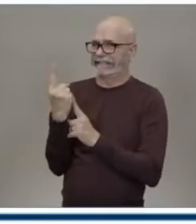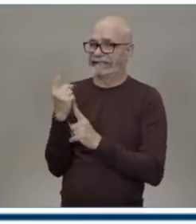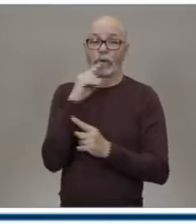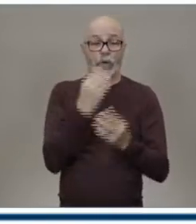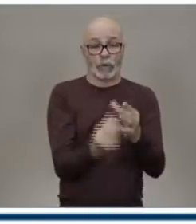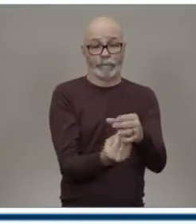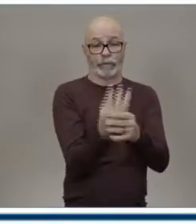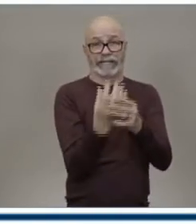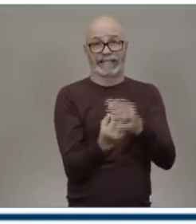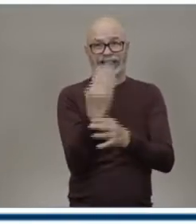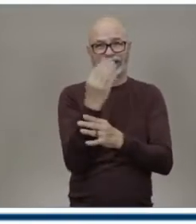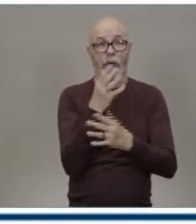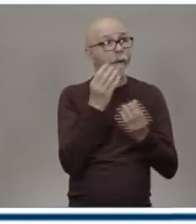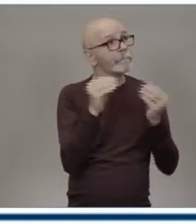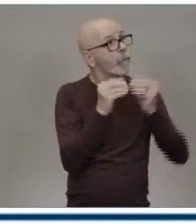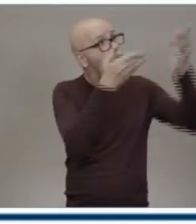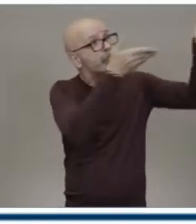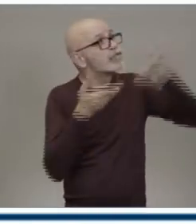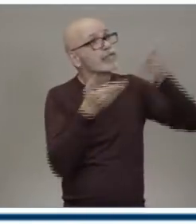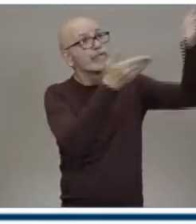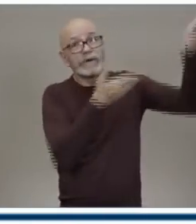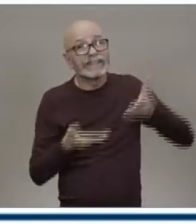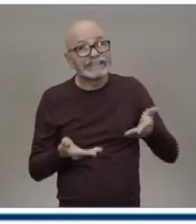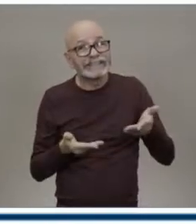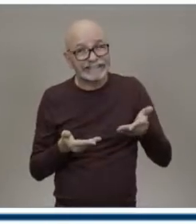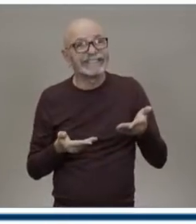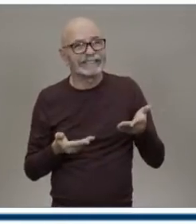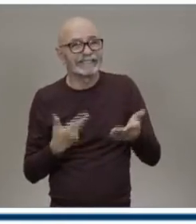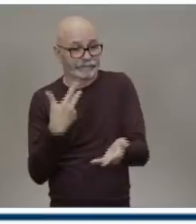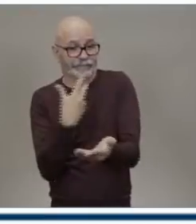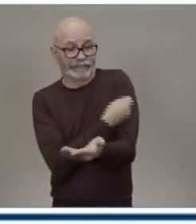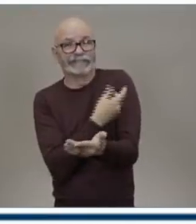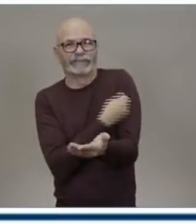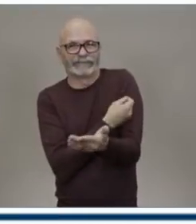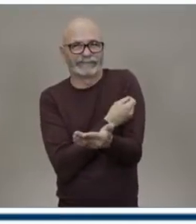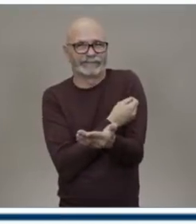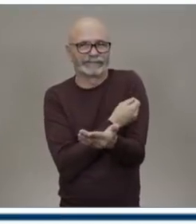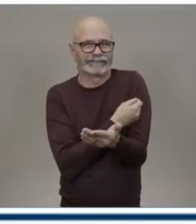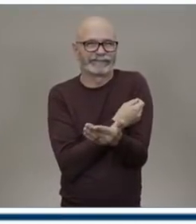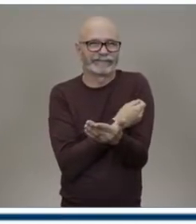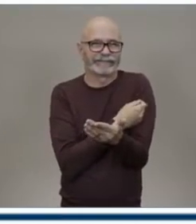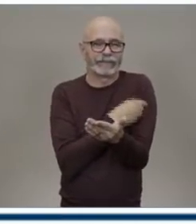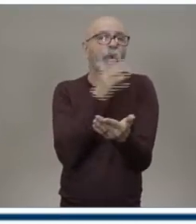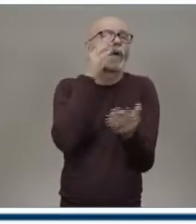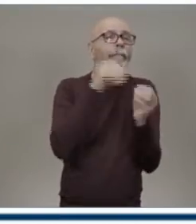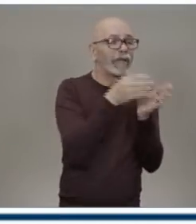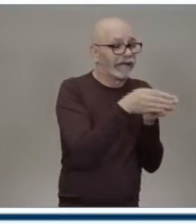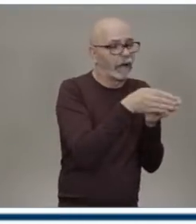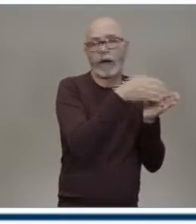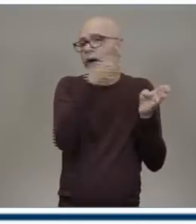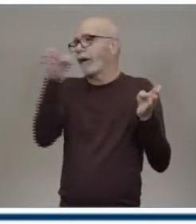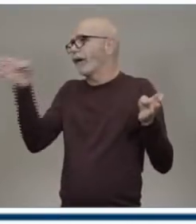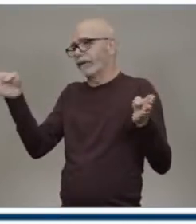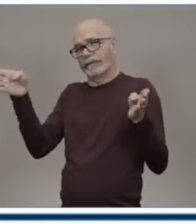and that's when we can start getting into other broader groups. Next question will go to Tim Biscay with the Halifax